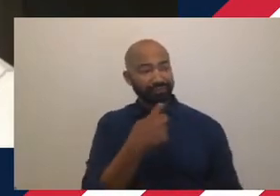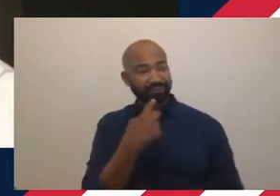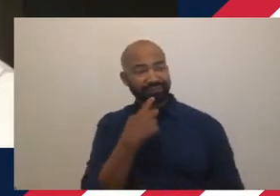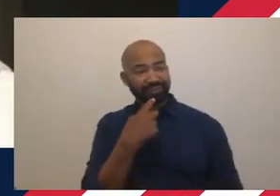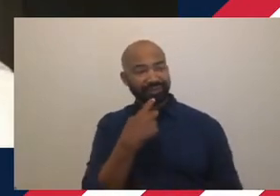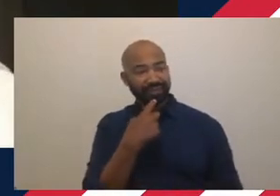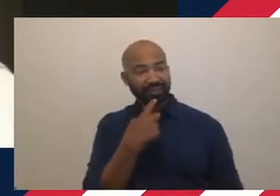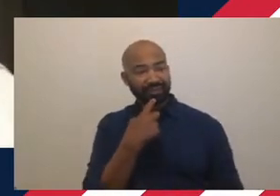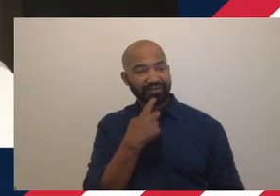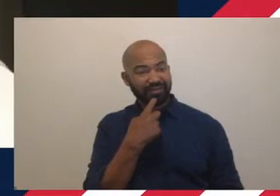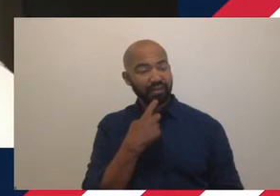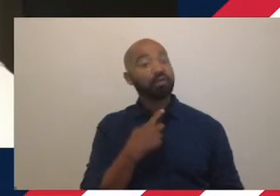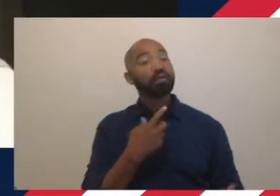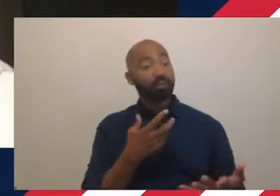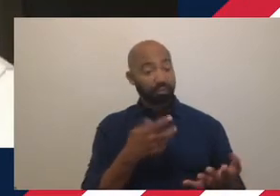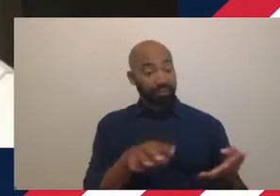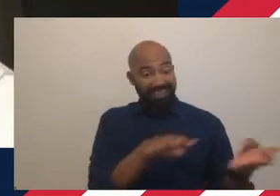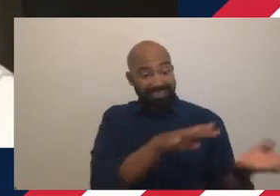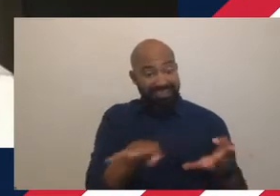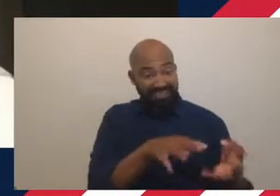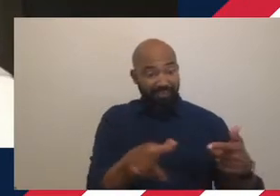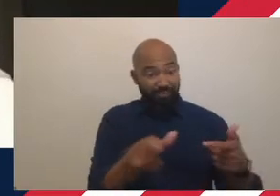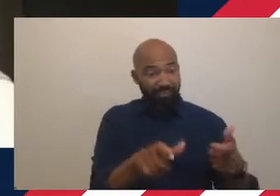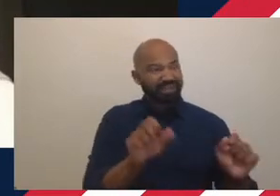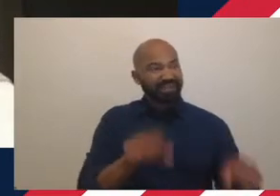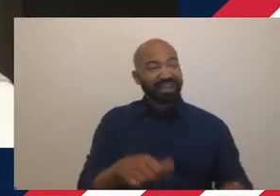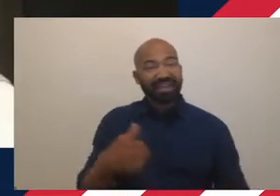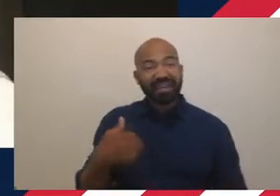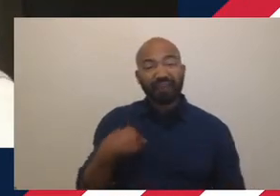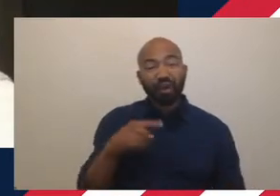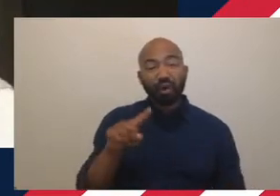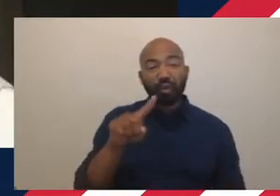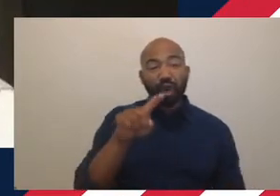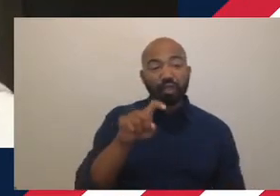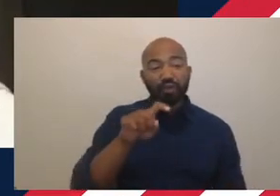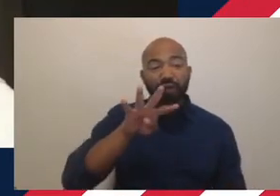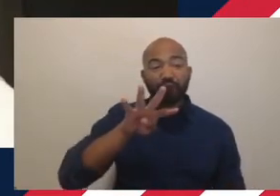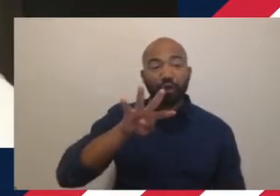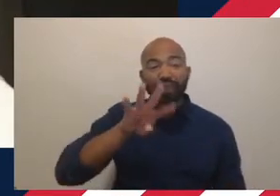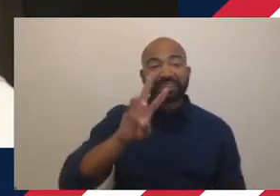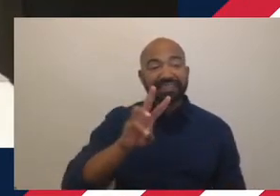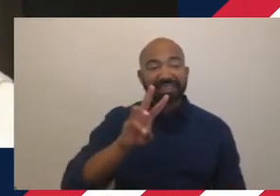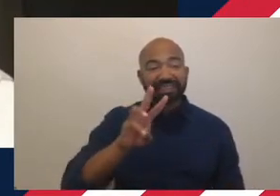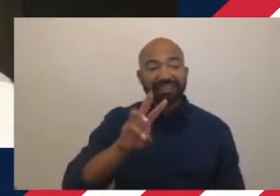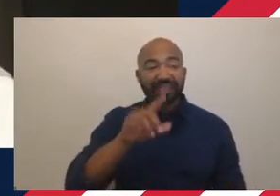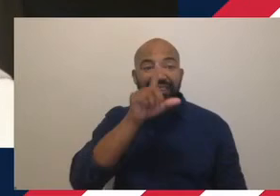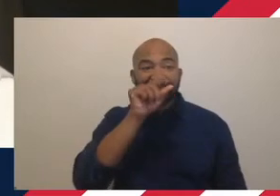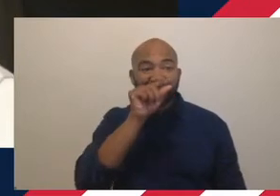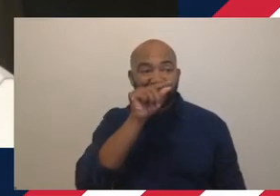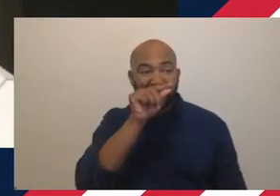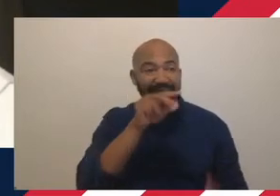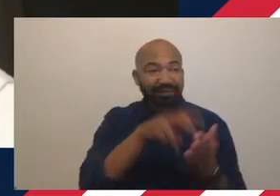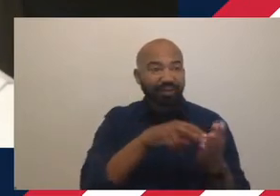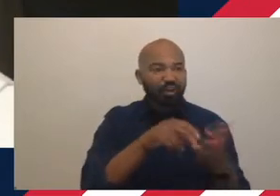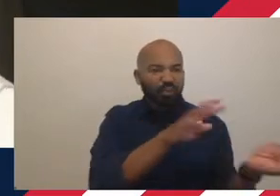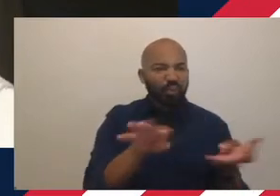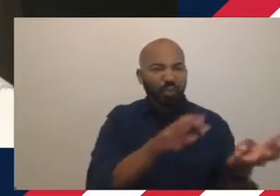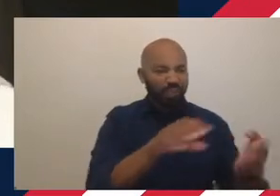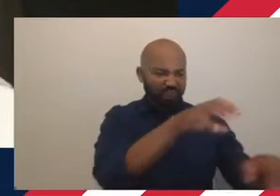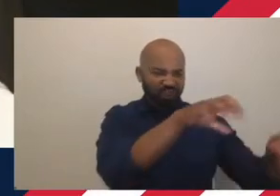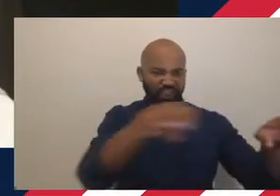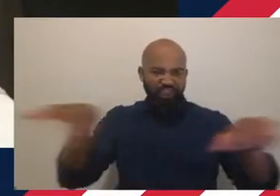the line speed could be as fast as 146 chicken going down the line in